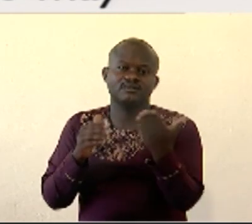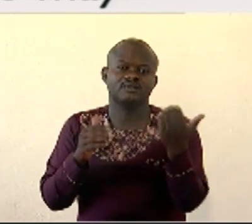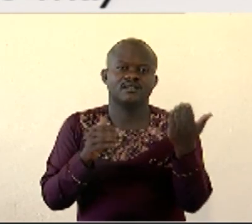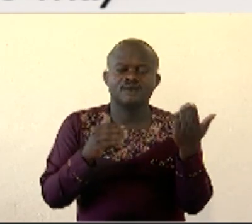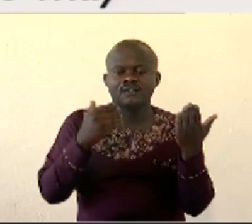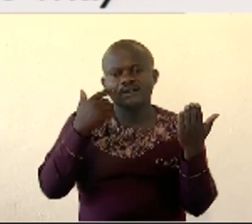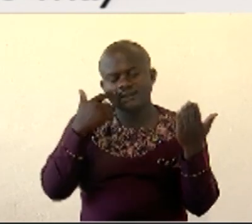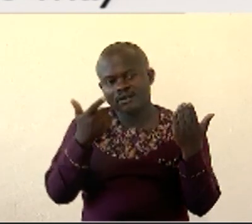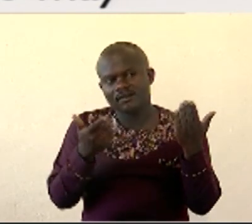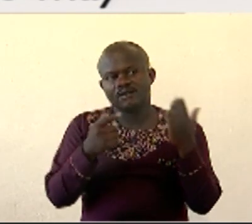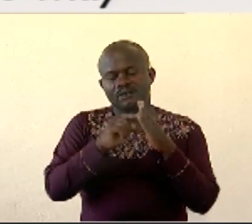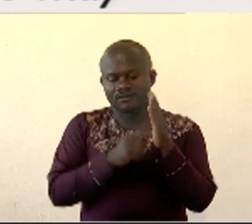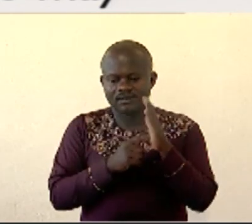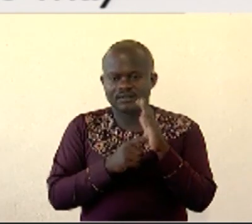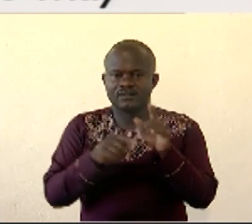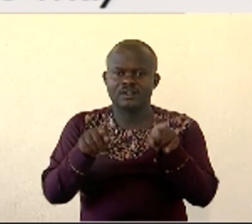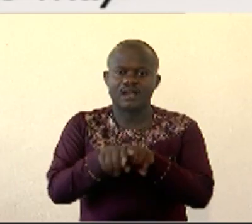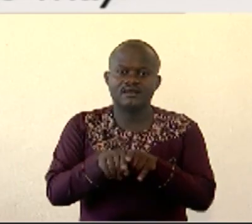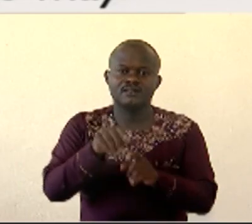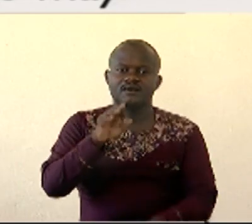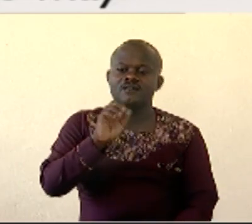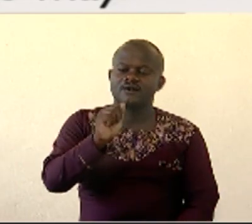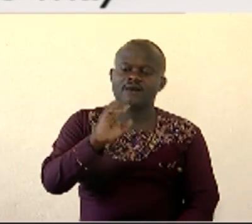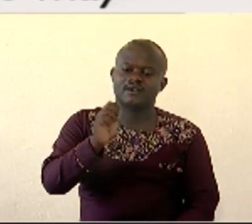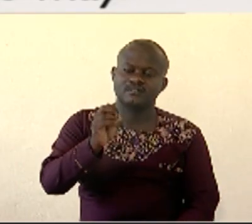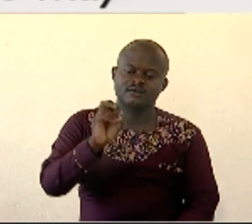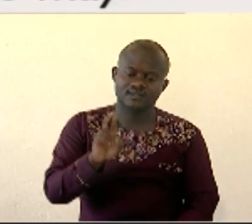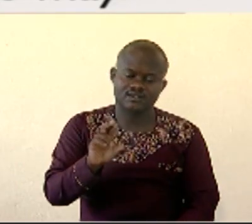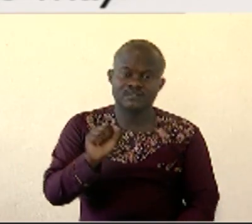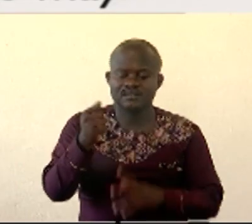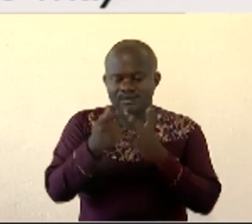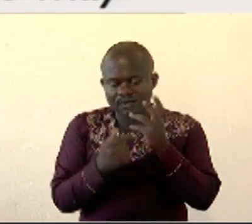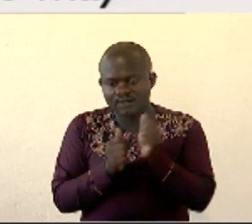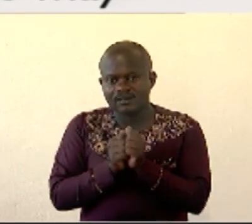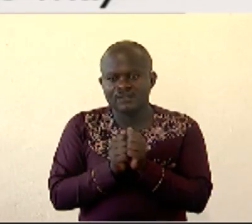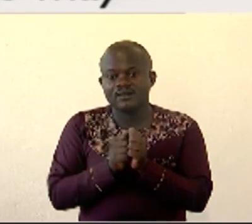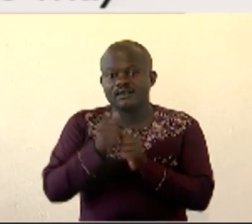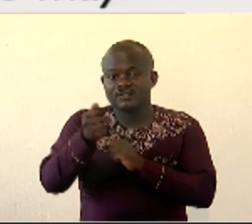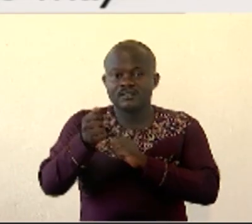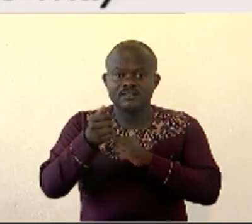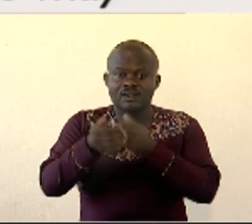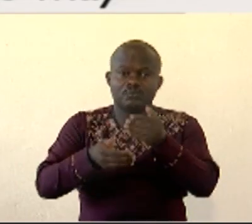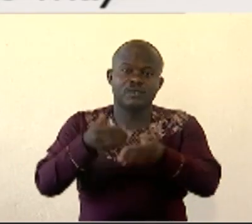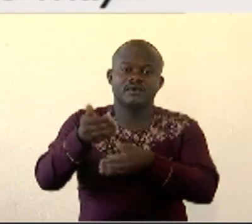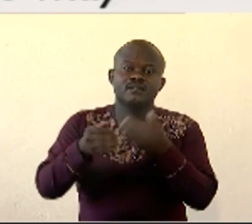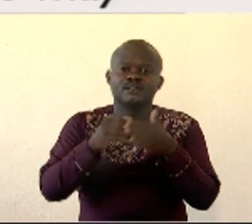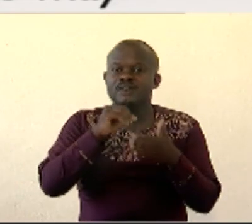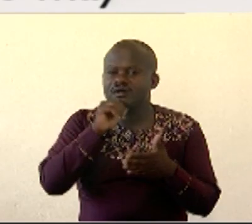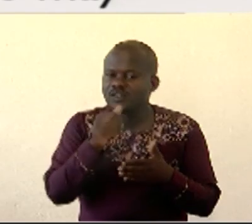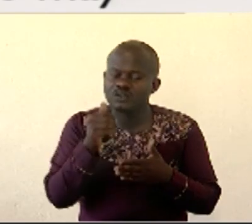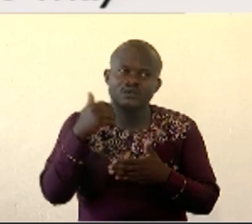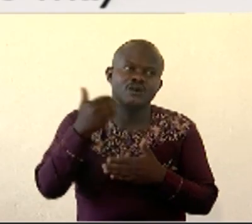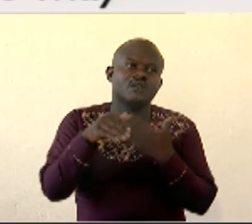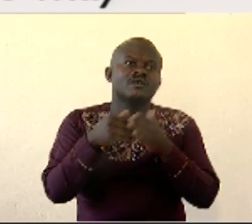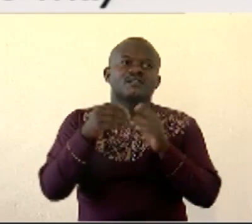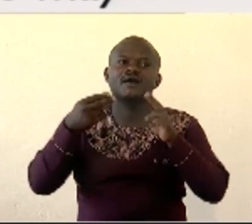photosynthesis are referred to as limiting factors. As I said, that the process of photosynthesis does not always take